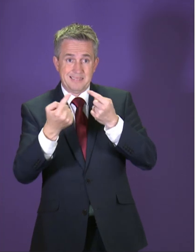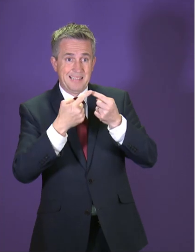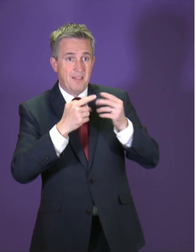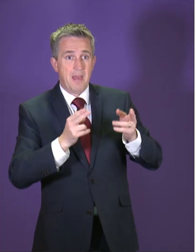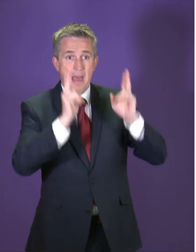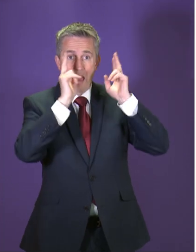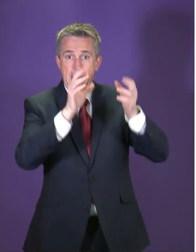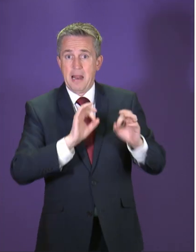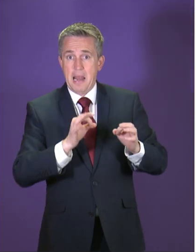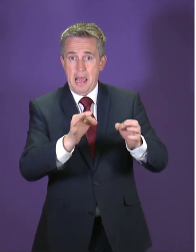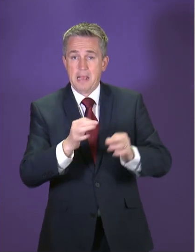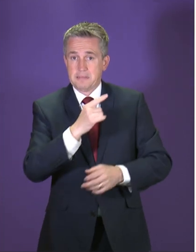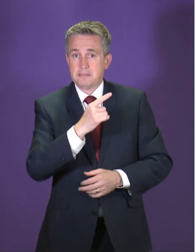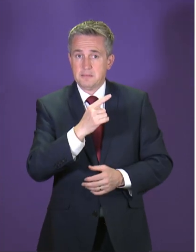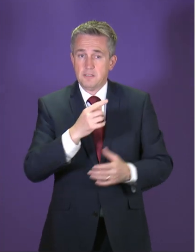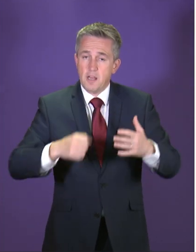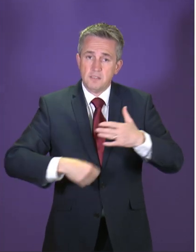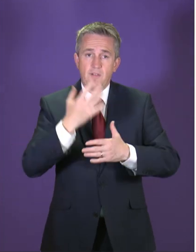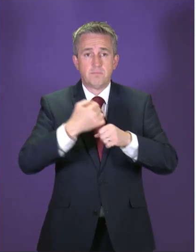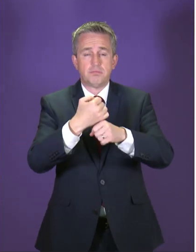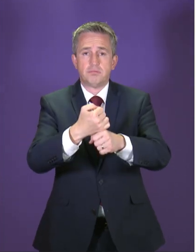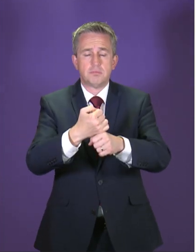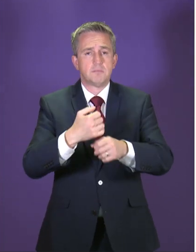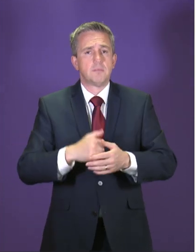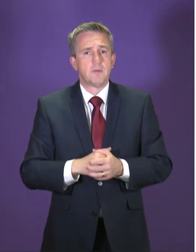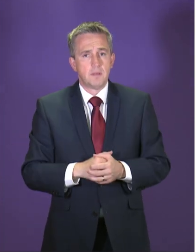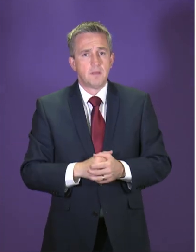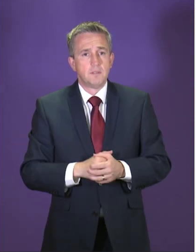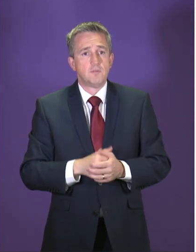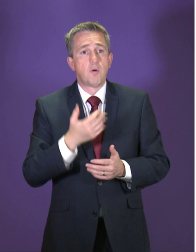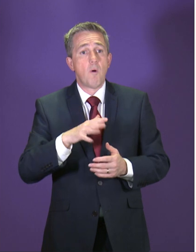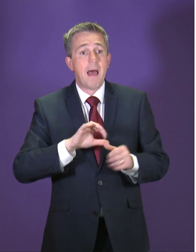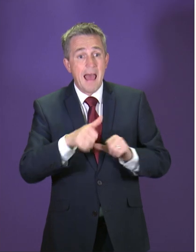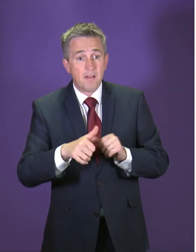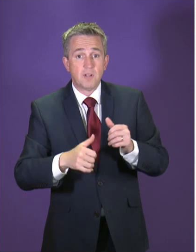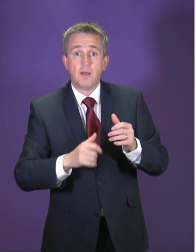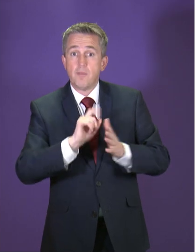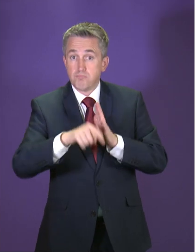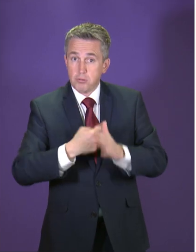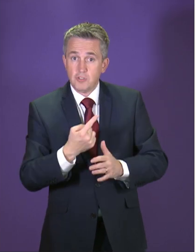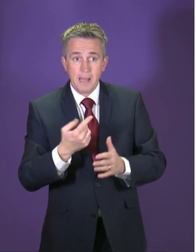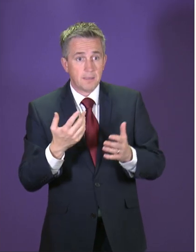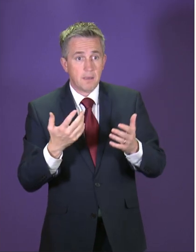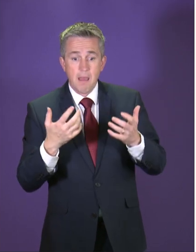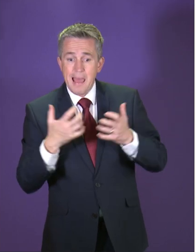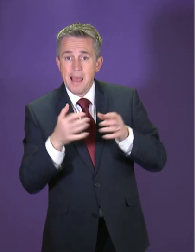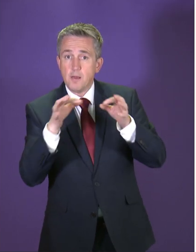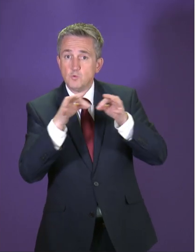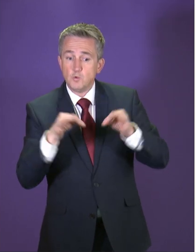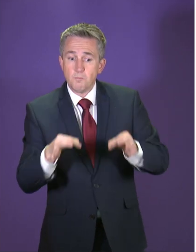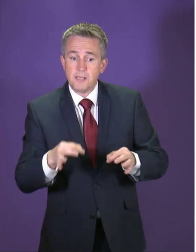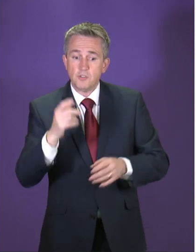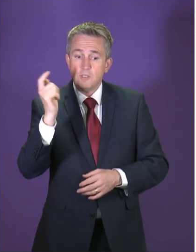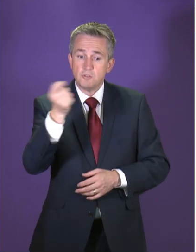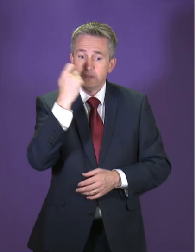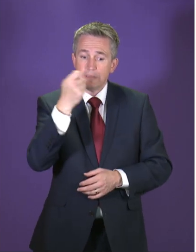us really think about what's the role of the architect post-occupancy. How do we measure success?